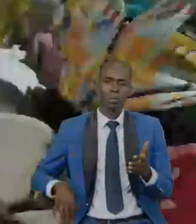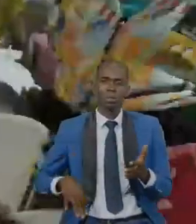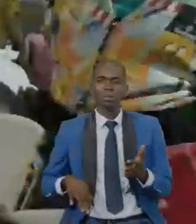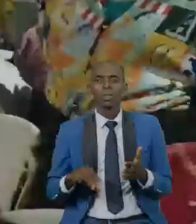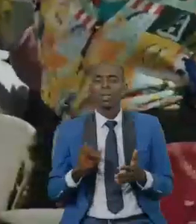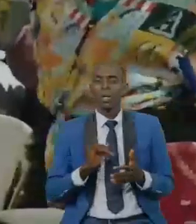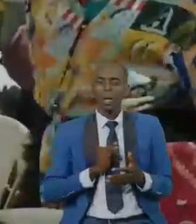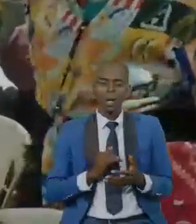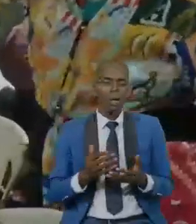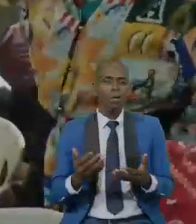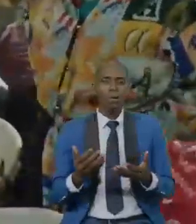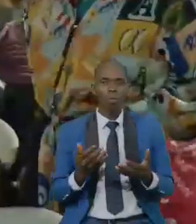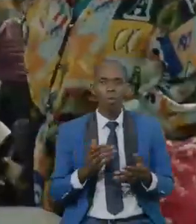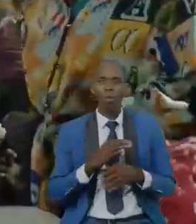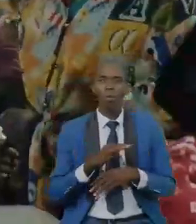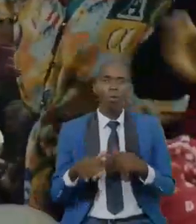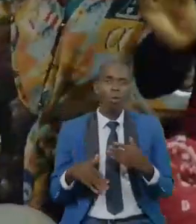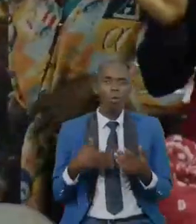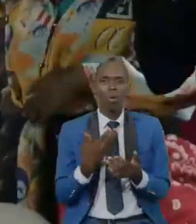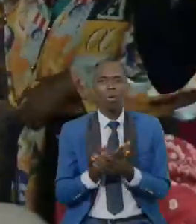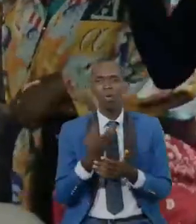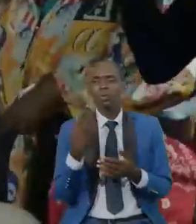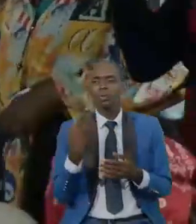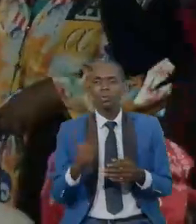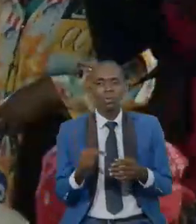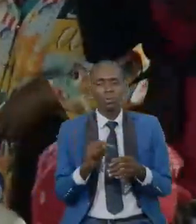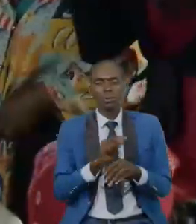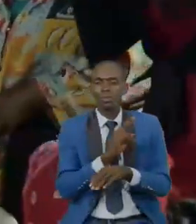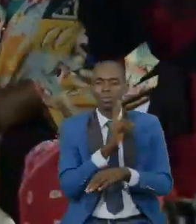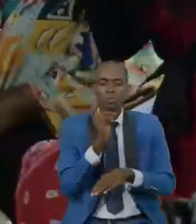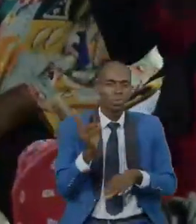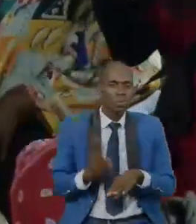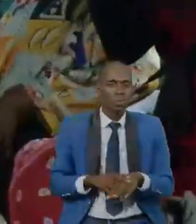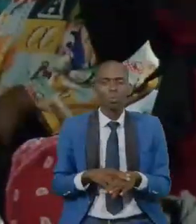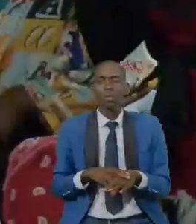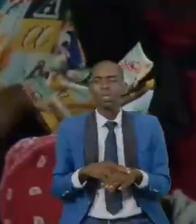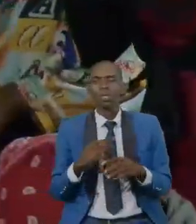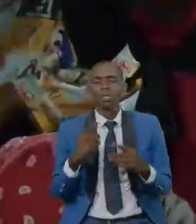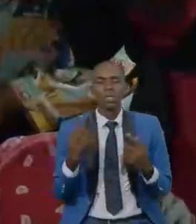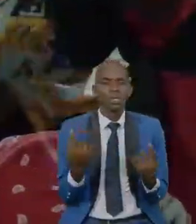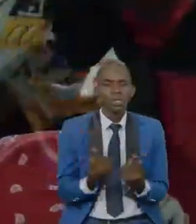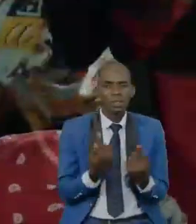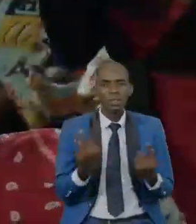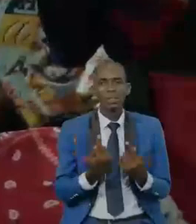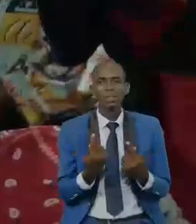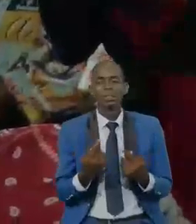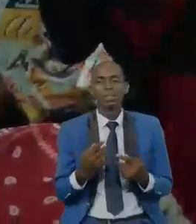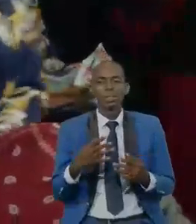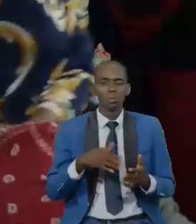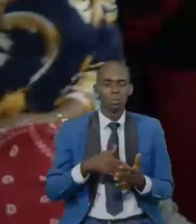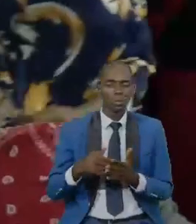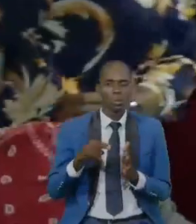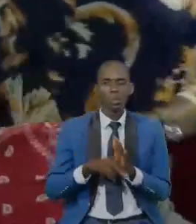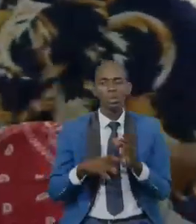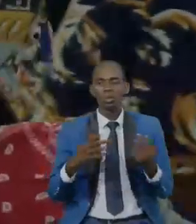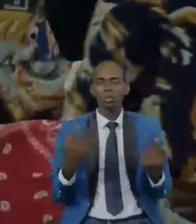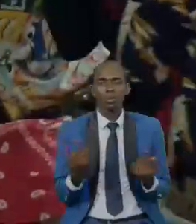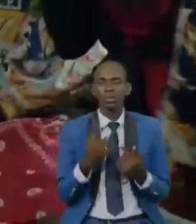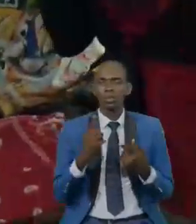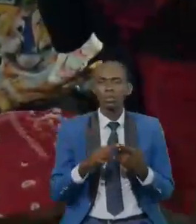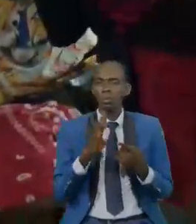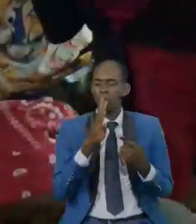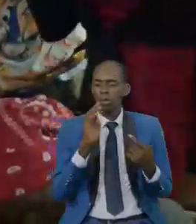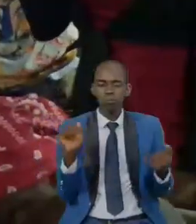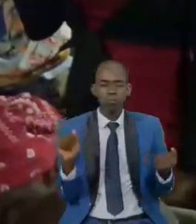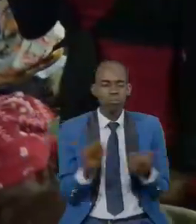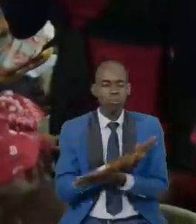want all the habitual overpowering strength of sin to be demolished out of